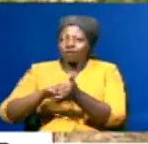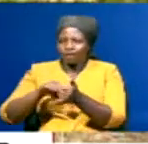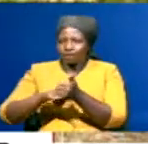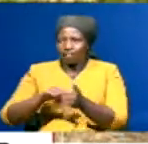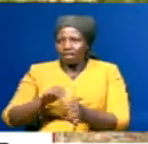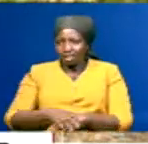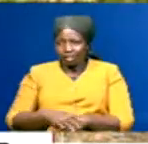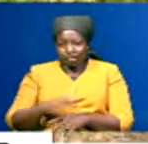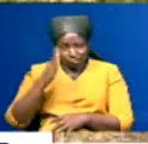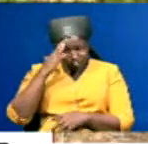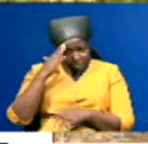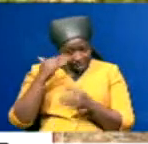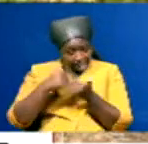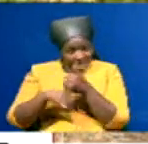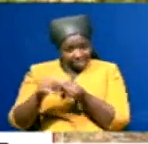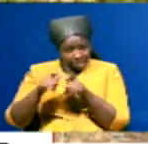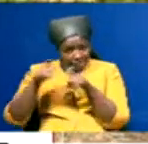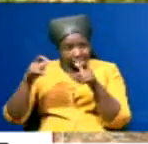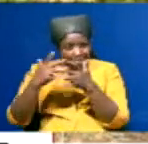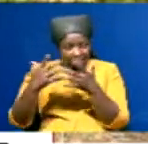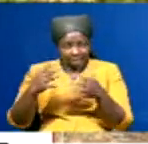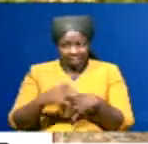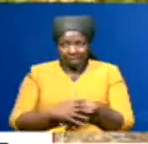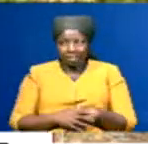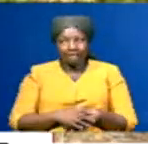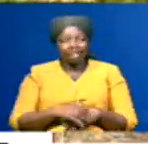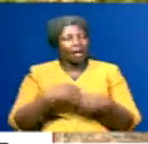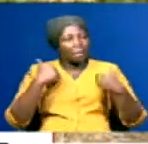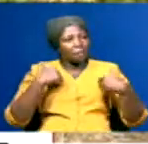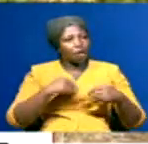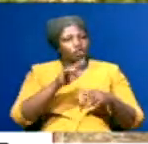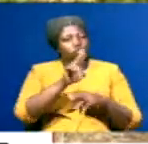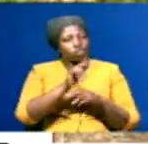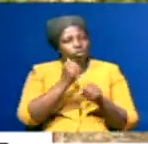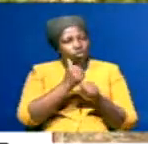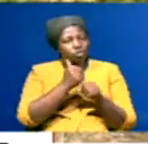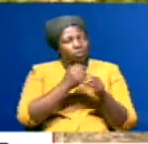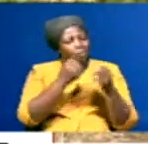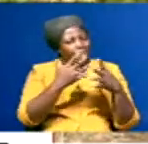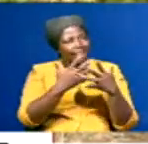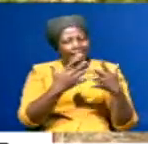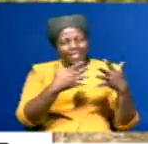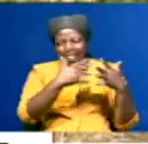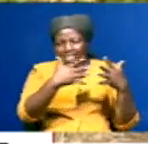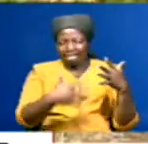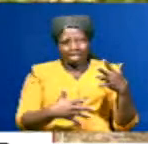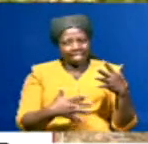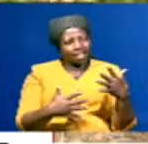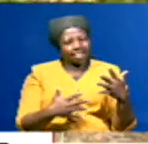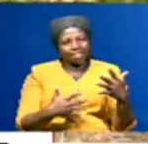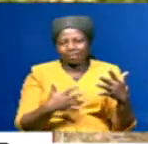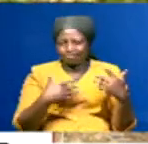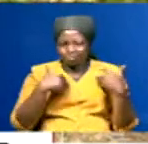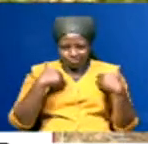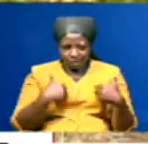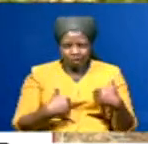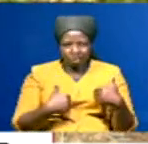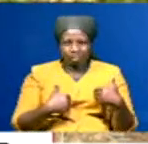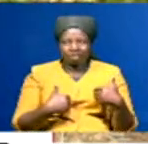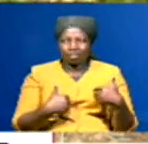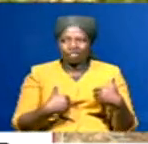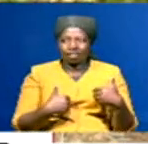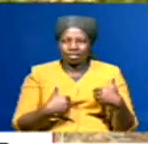guy, Joseph Olita? I used to do so many things. I was brought up by